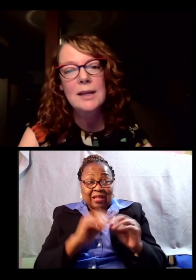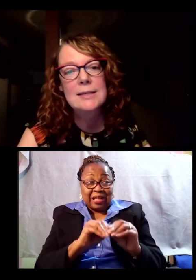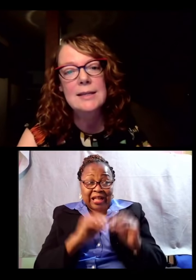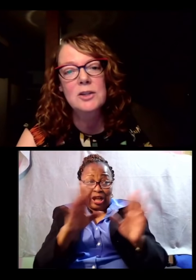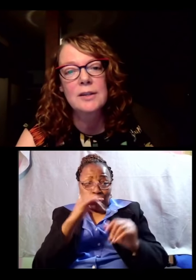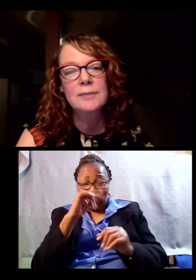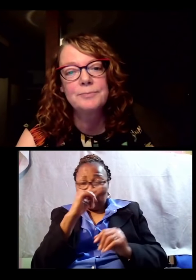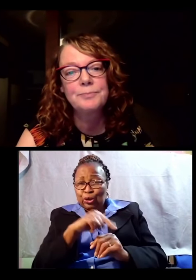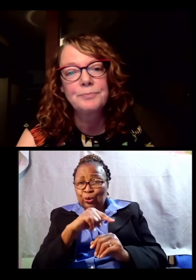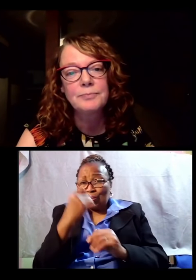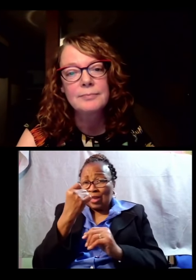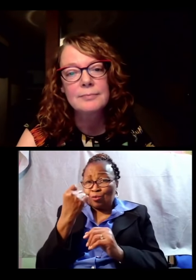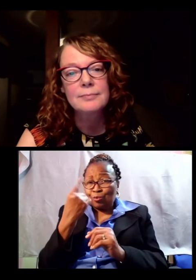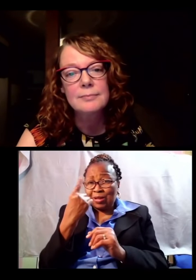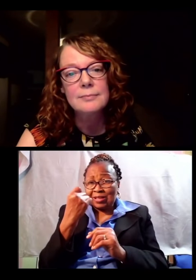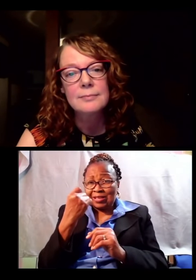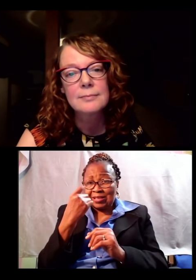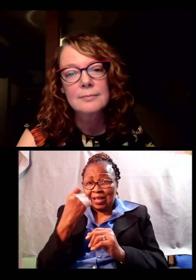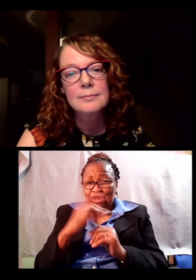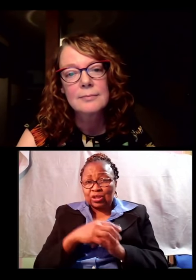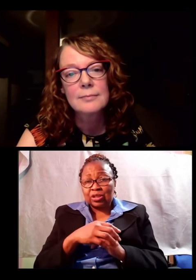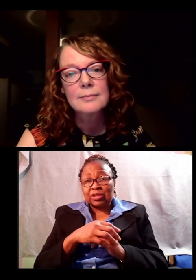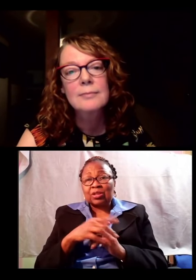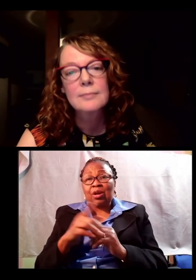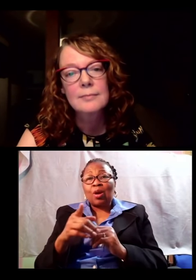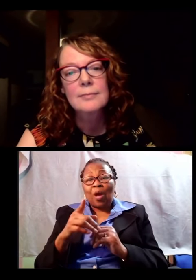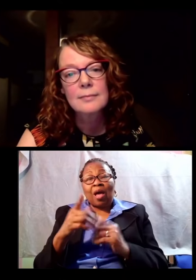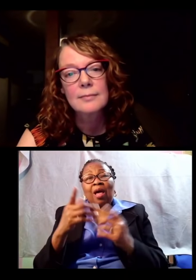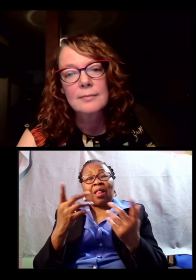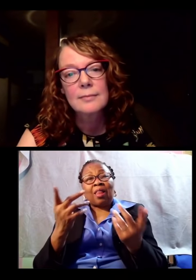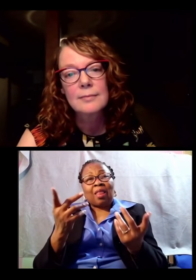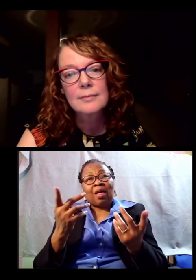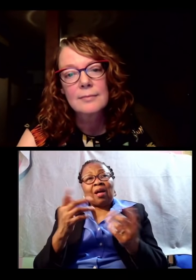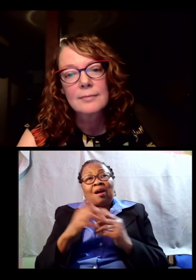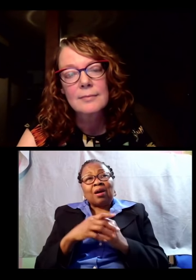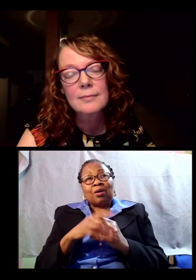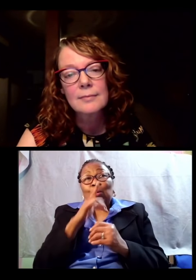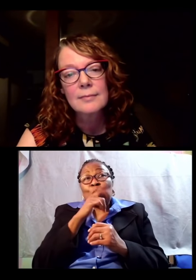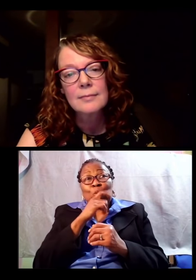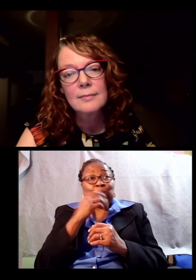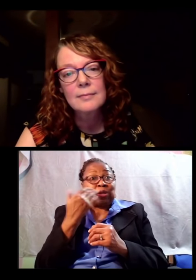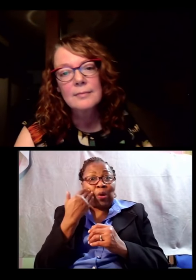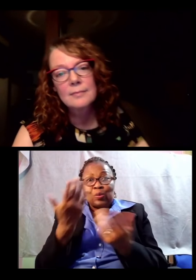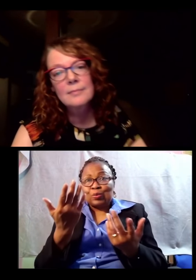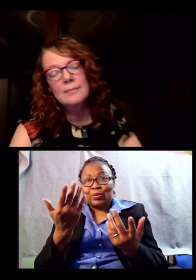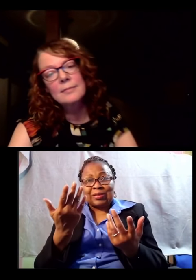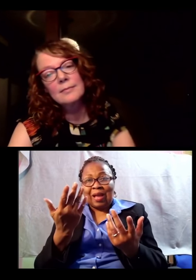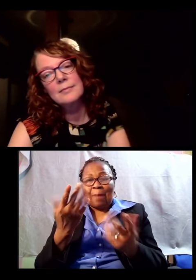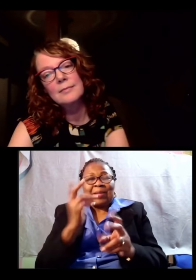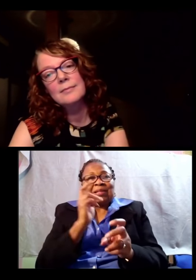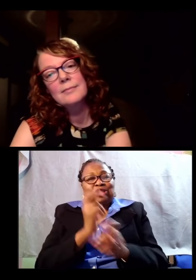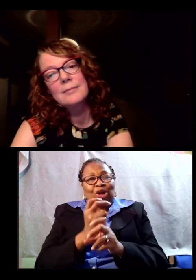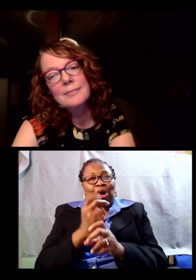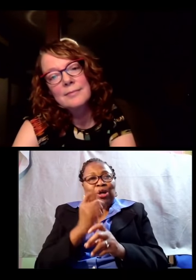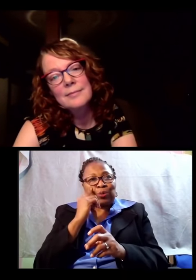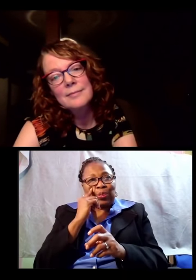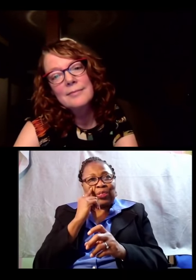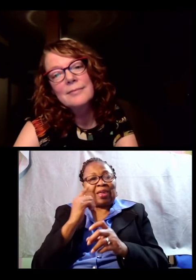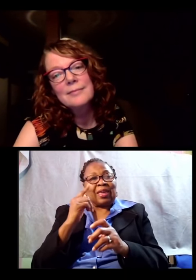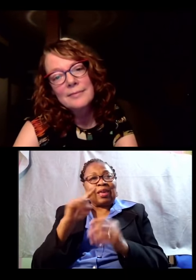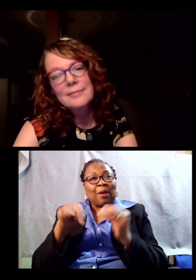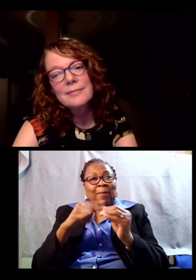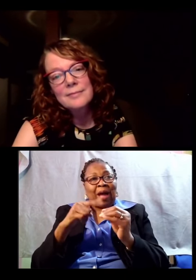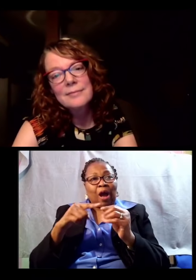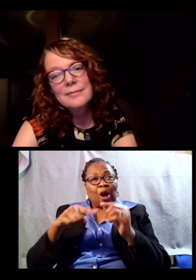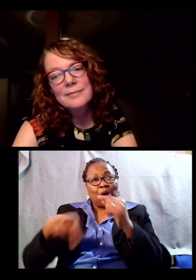That realization? Actually knows. It's very hard to think yourself back into what you were like when you